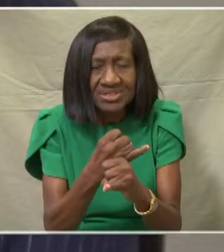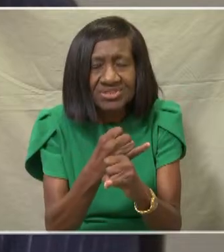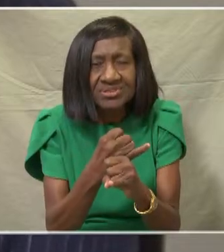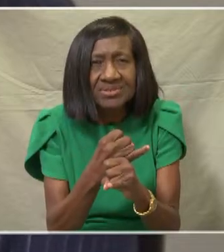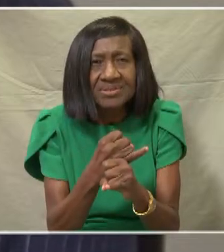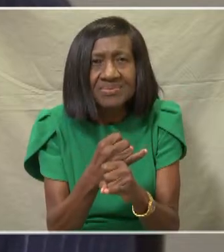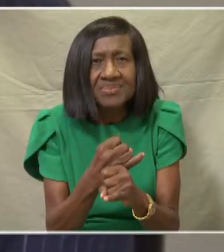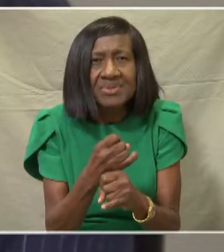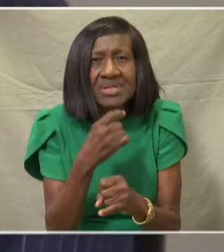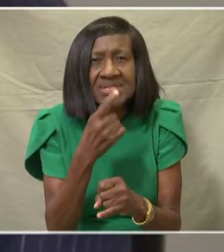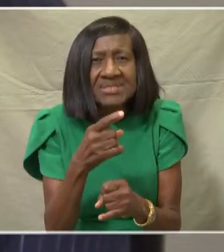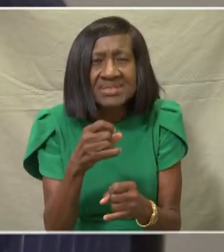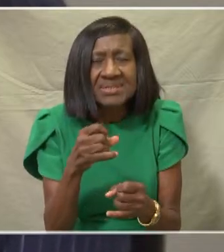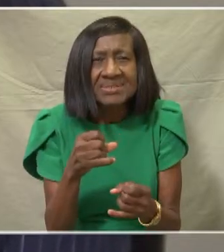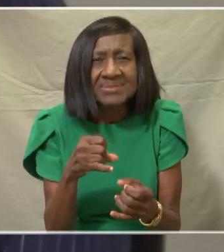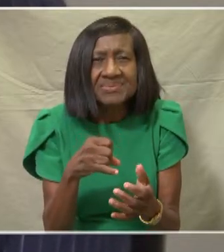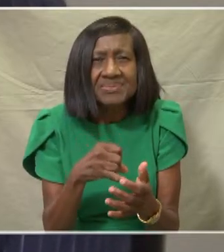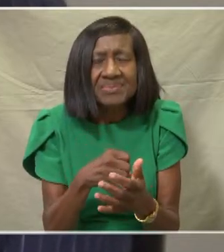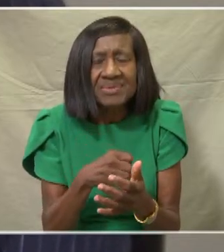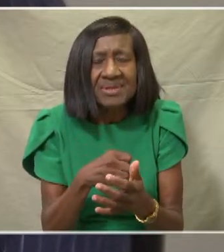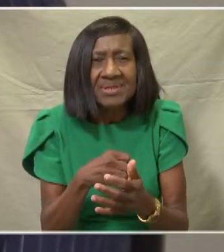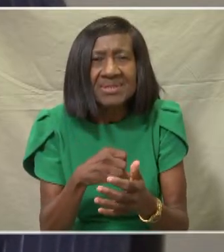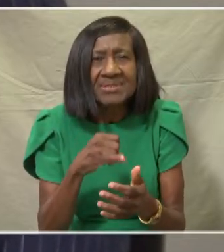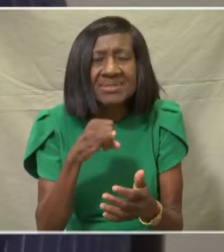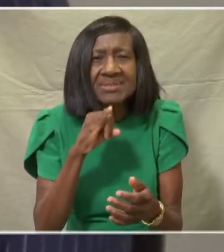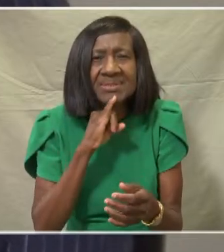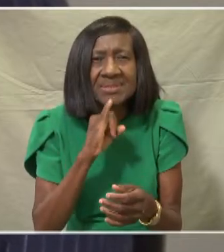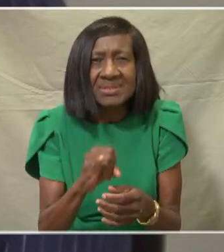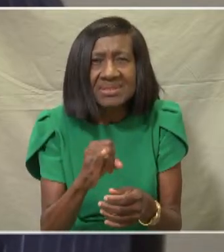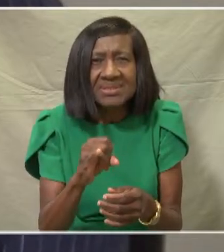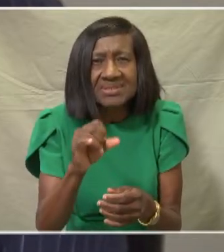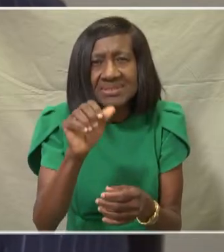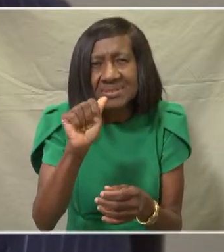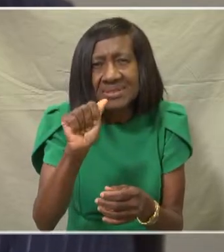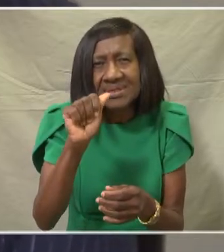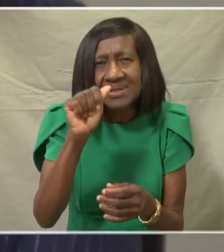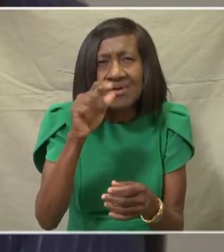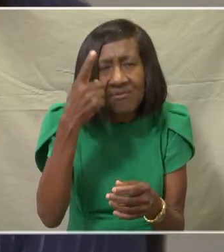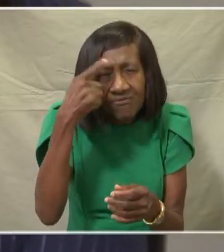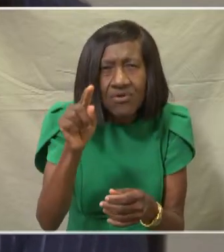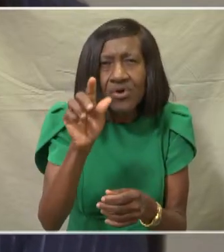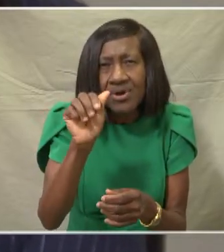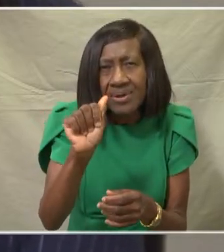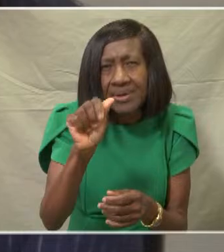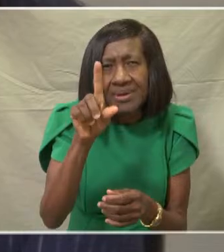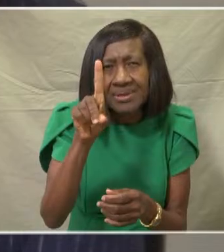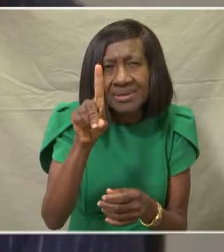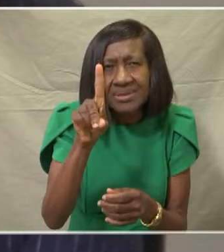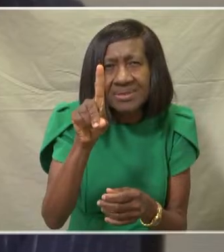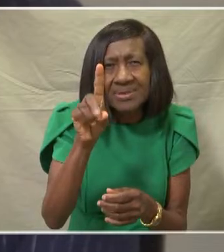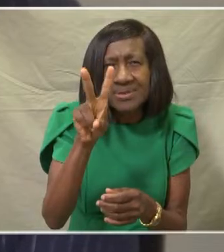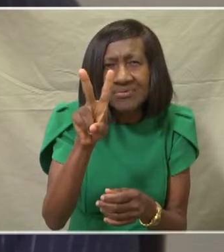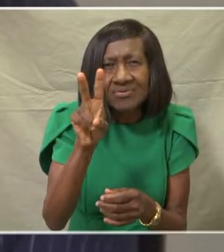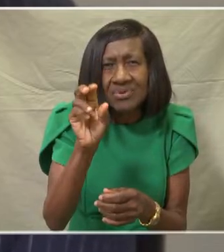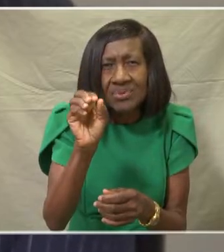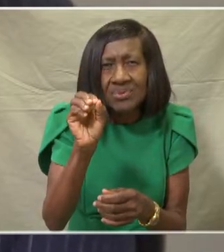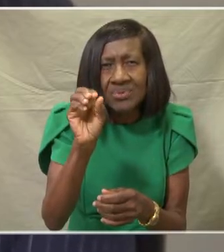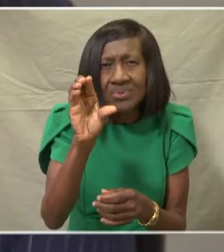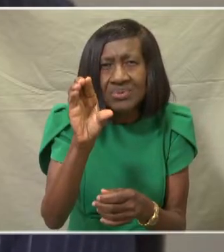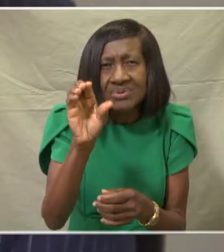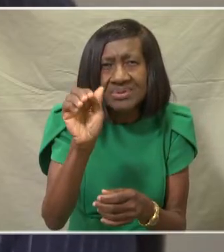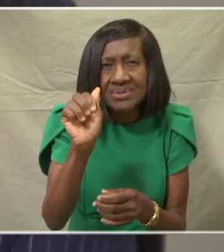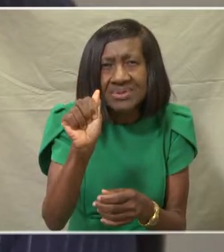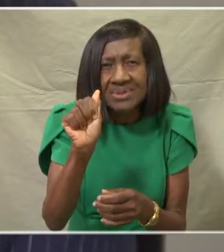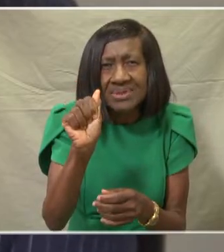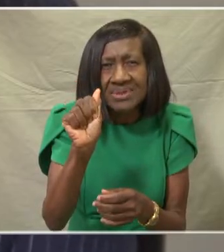piece of information, but also an advocacy tool for civil society, for members of Parliament, for whoever is interested in